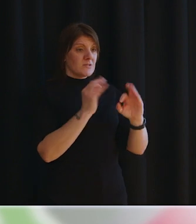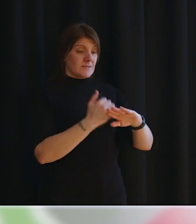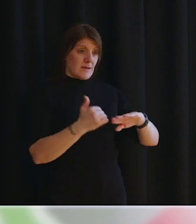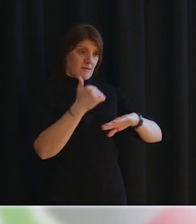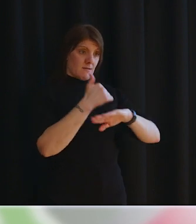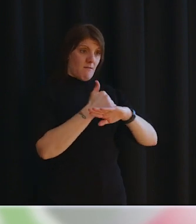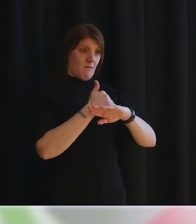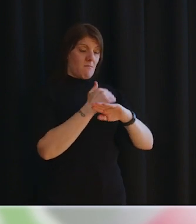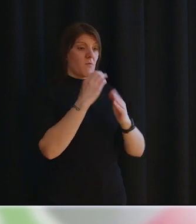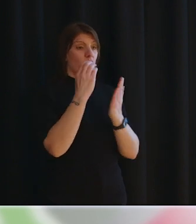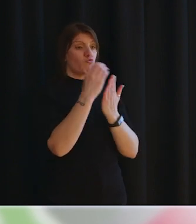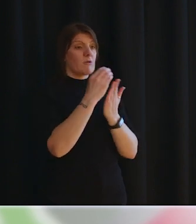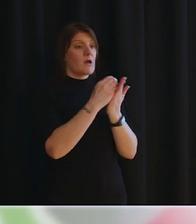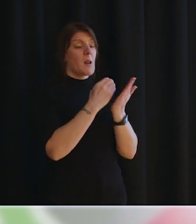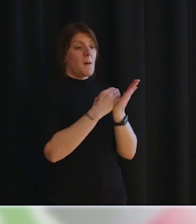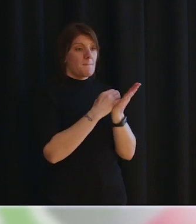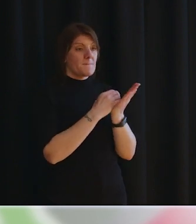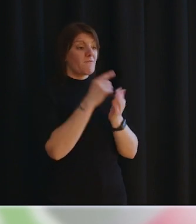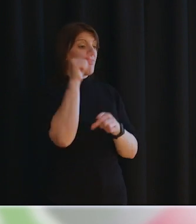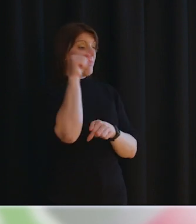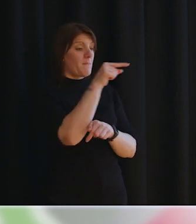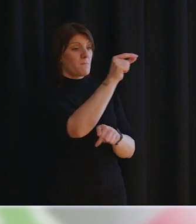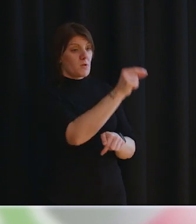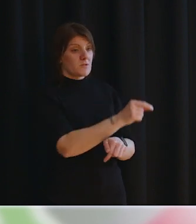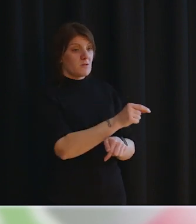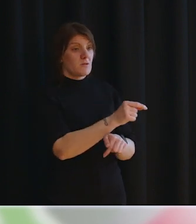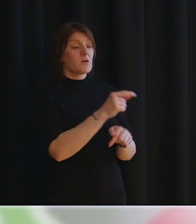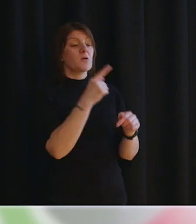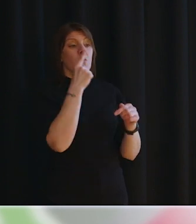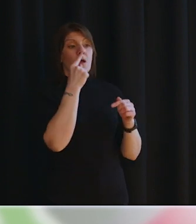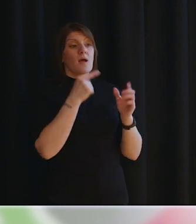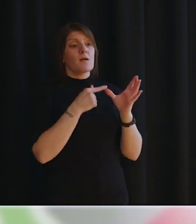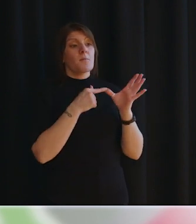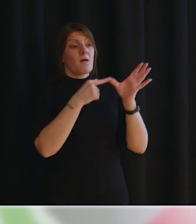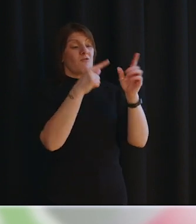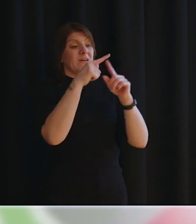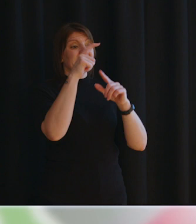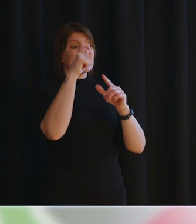for that person. You may apply for an education, health and care plan.